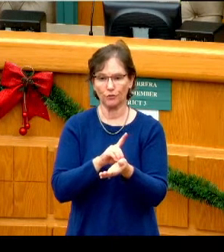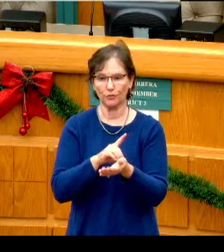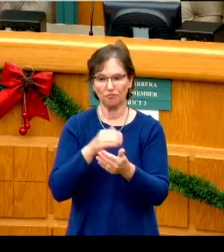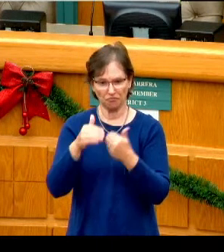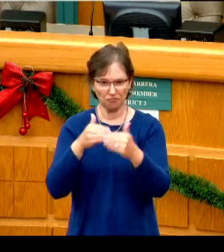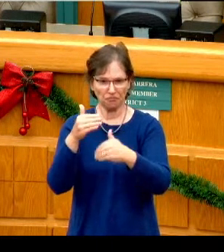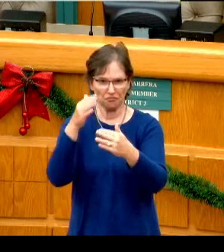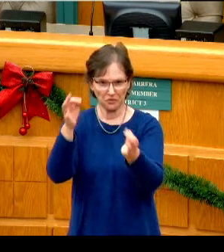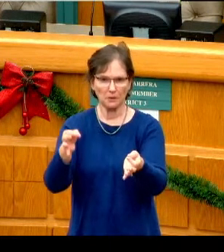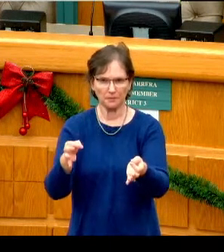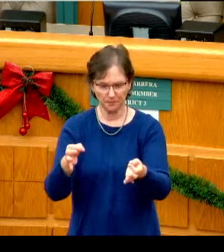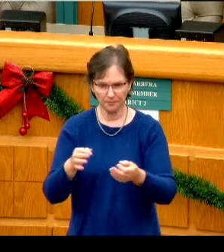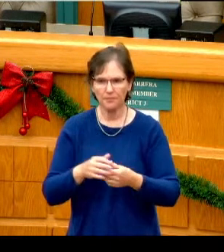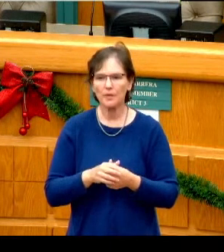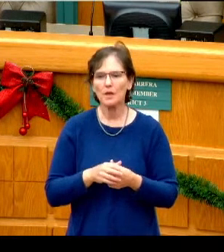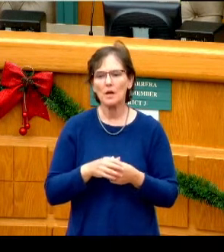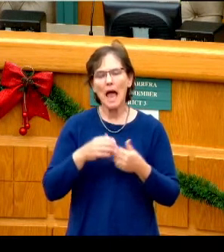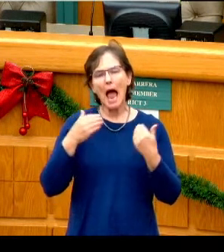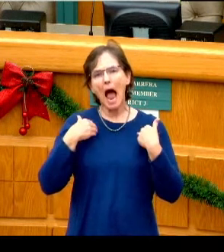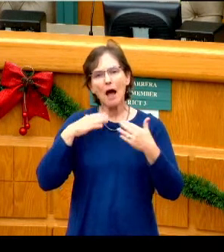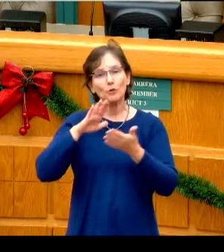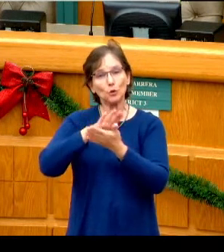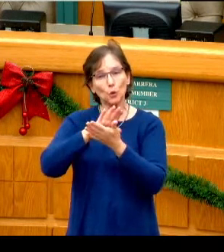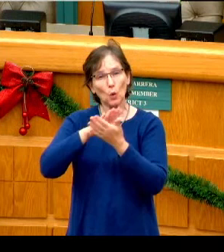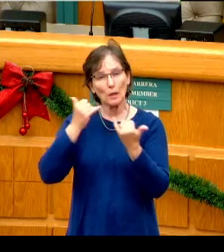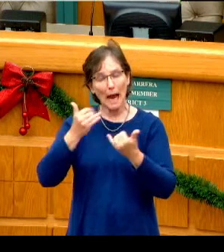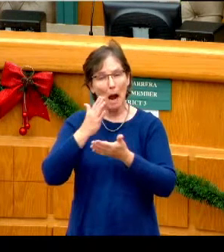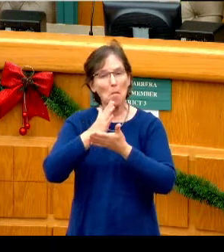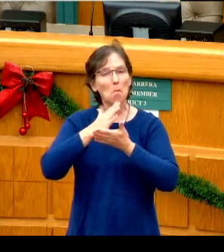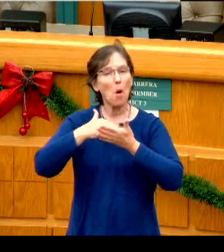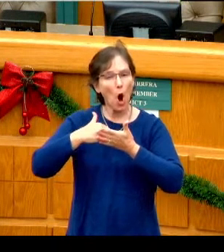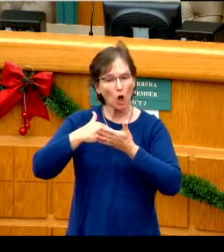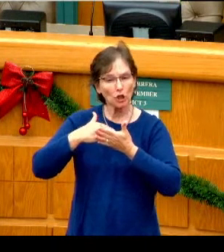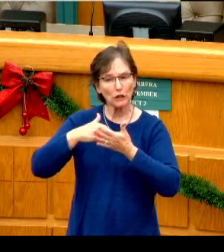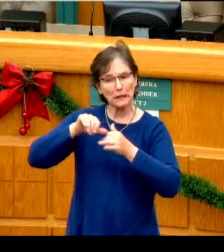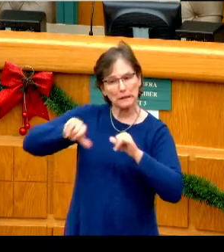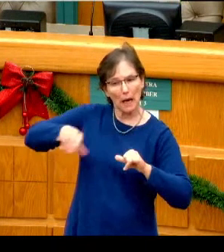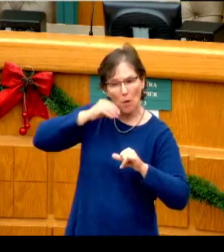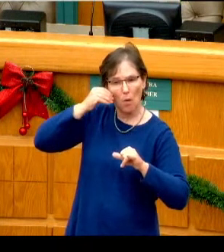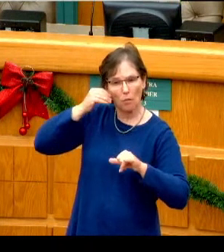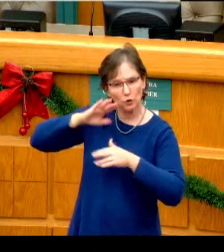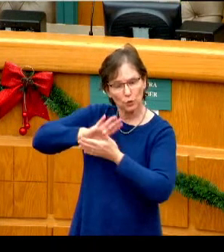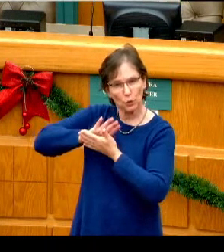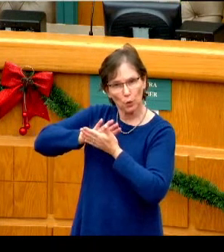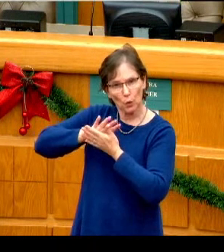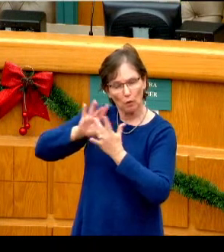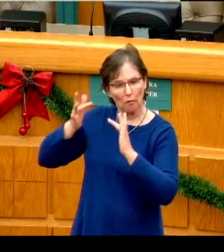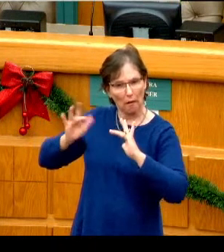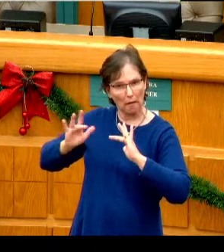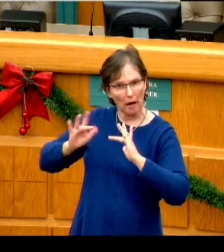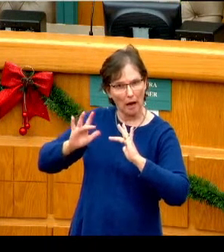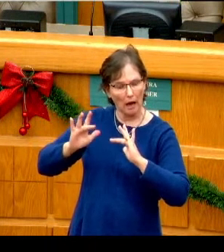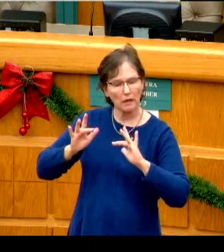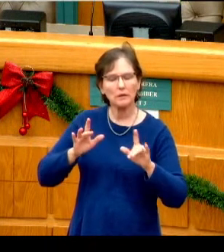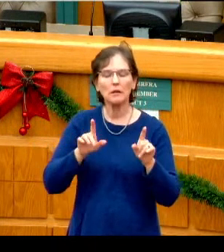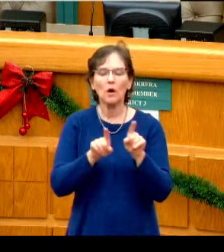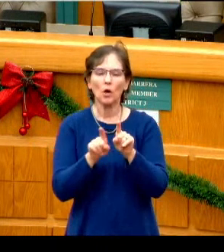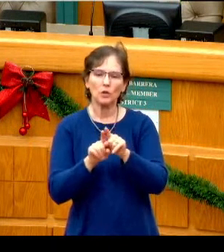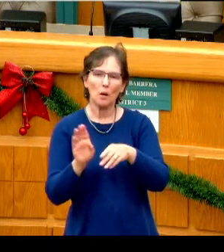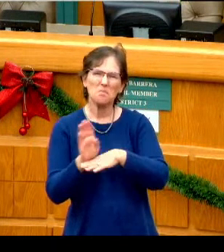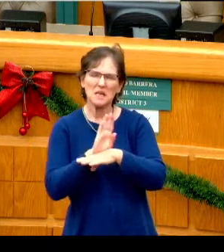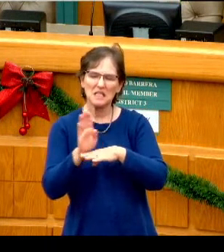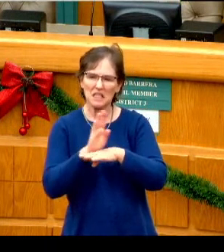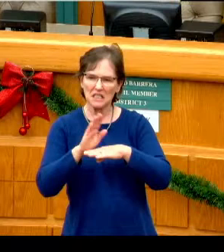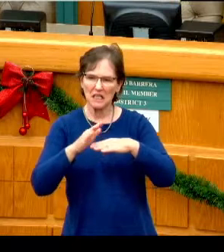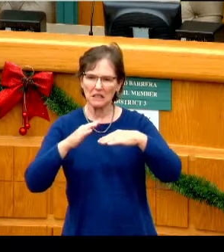remote schooling, and we're at Open Texas Phase 3, which means that businesses are at 75% capacity in general,